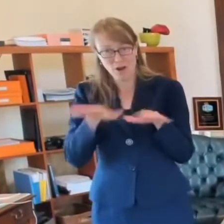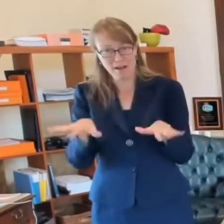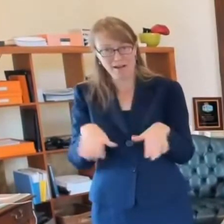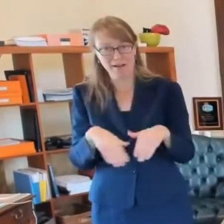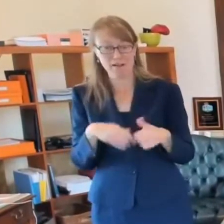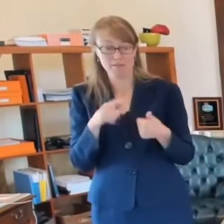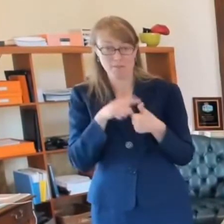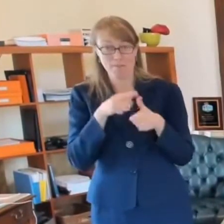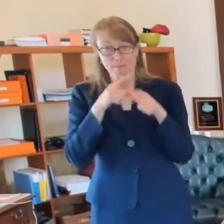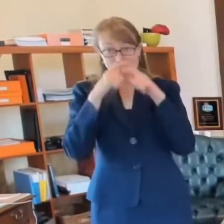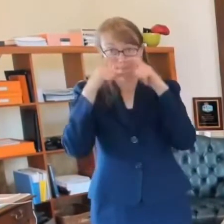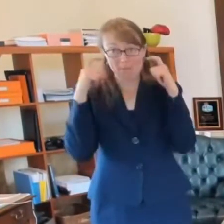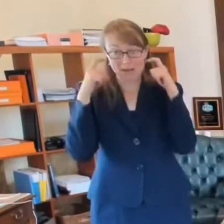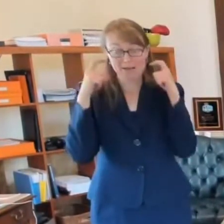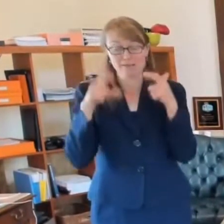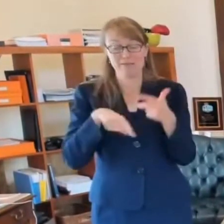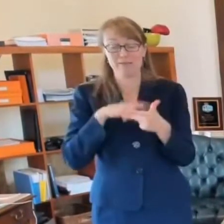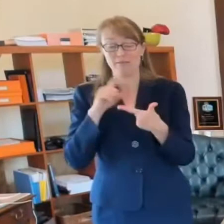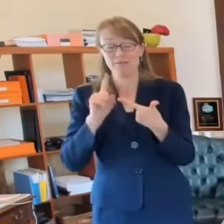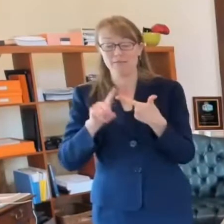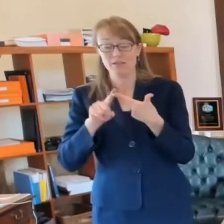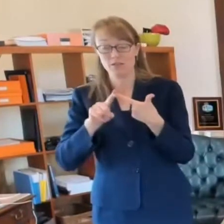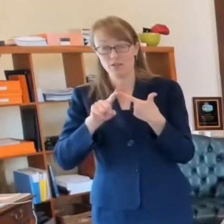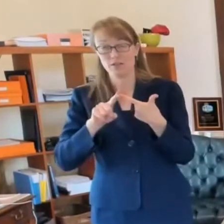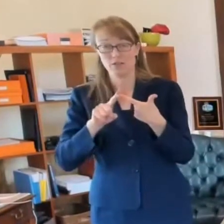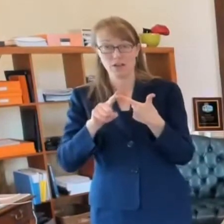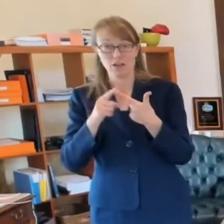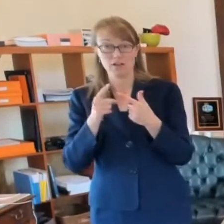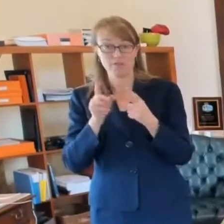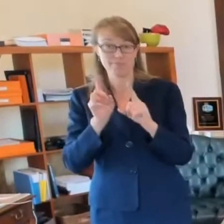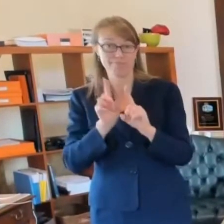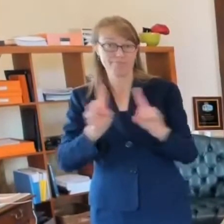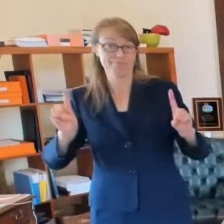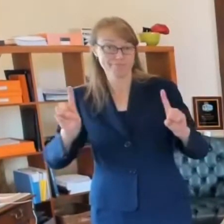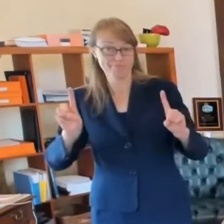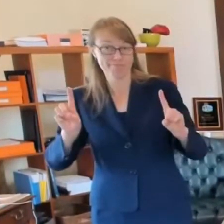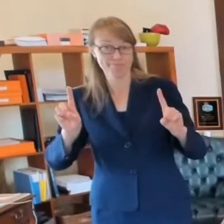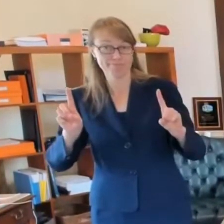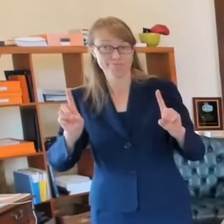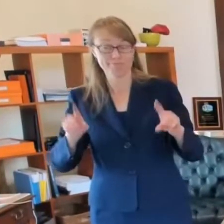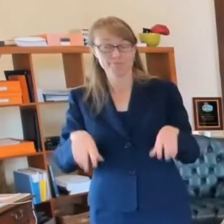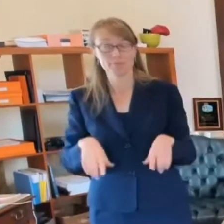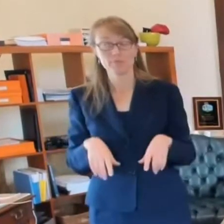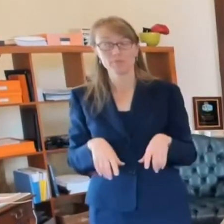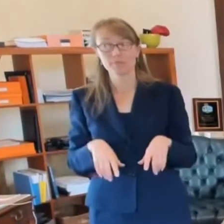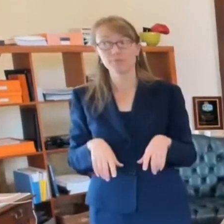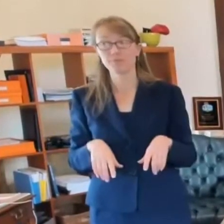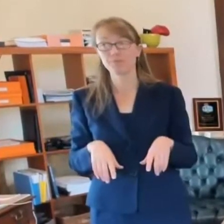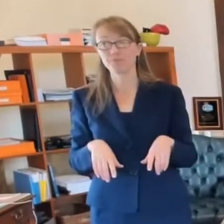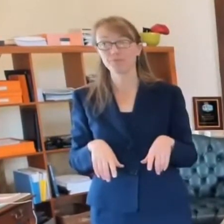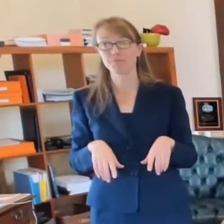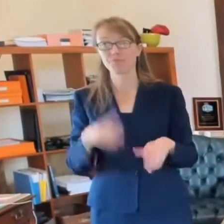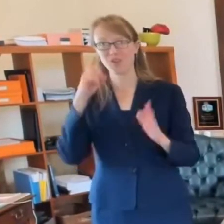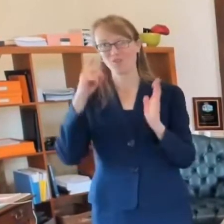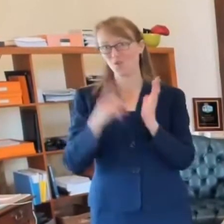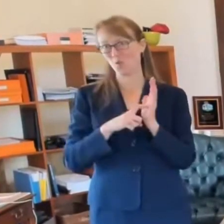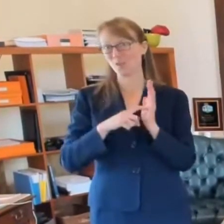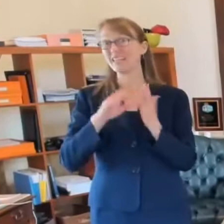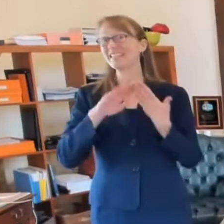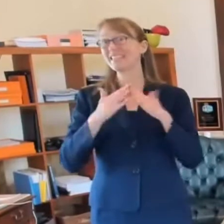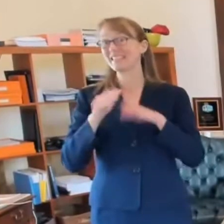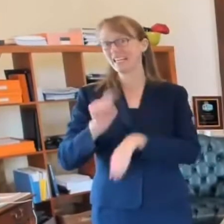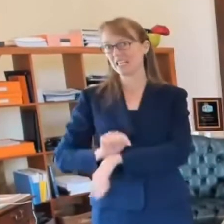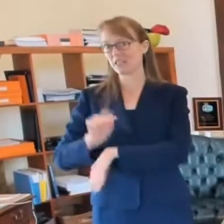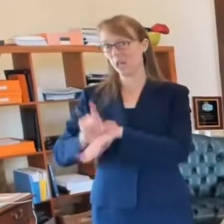levers. So you have seen that City of St. Louis is a little different than St. Louis